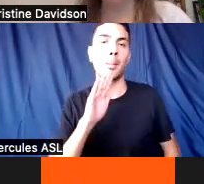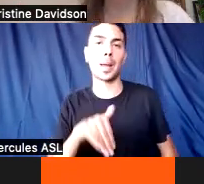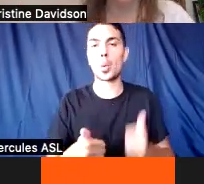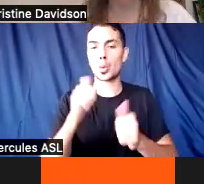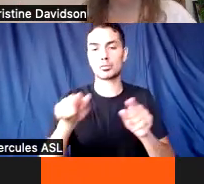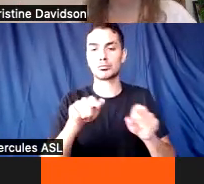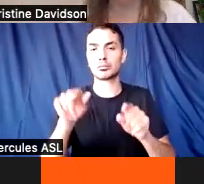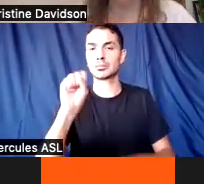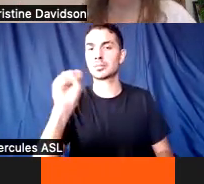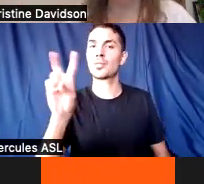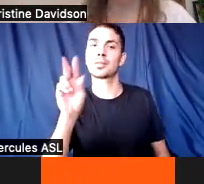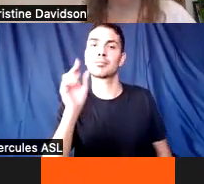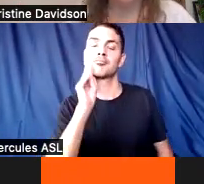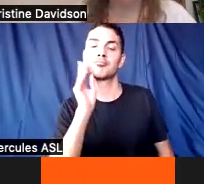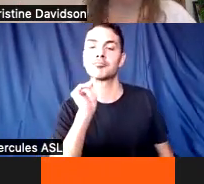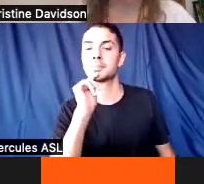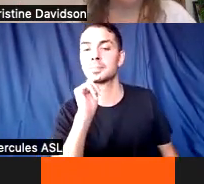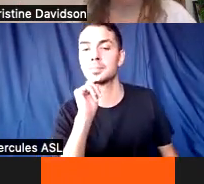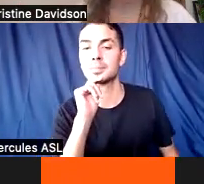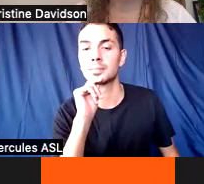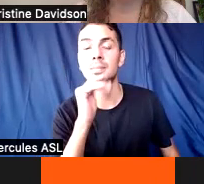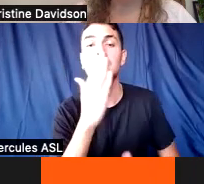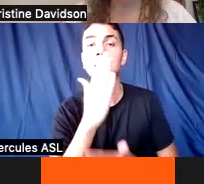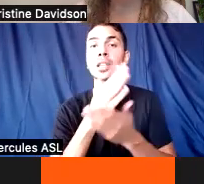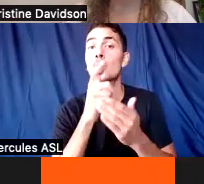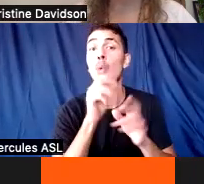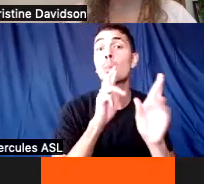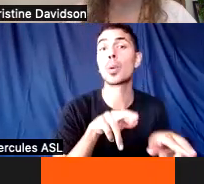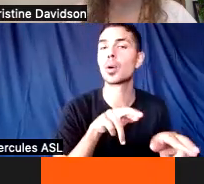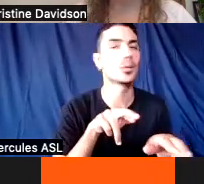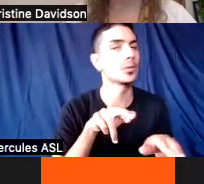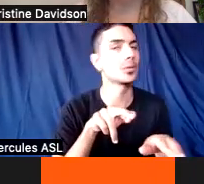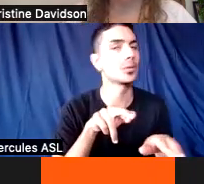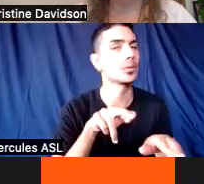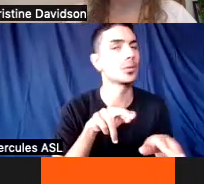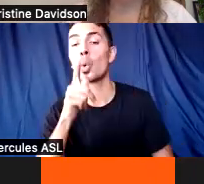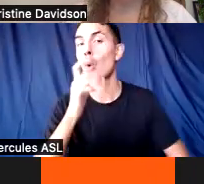Ones who report and ones who don't, ones who collaborate with law enforcement,